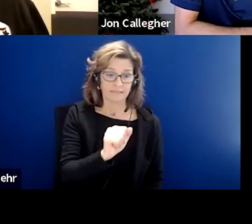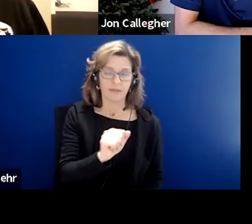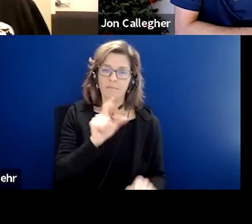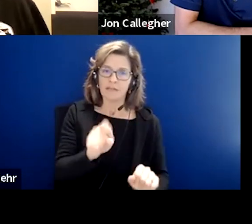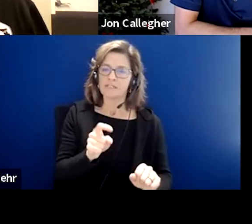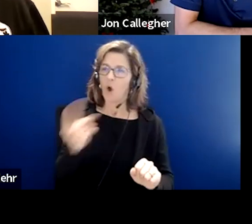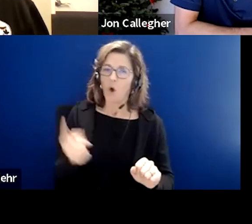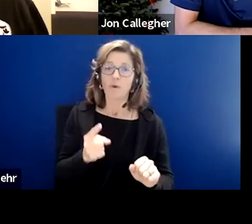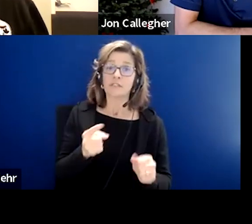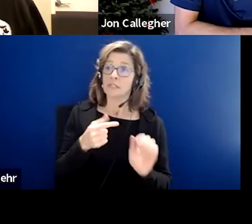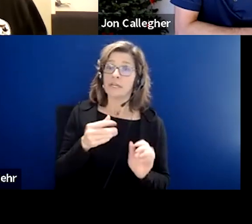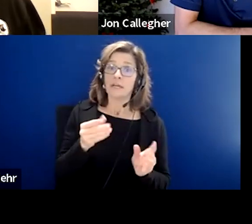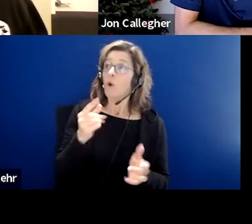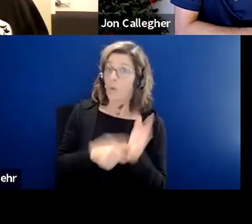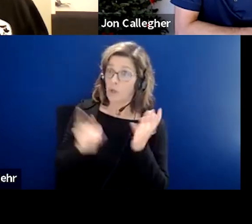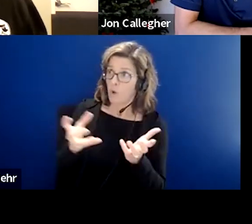deliver, or